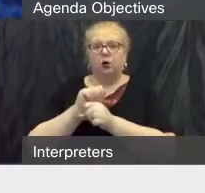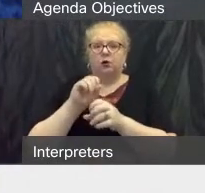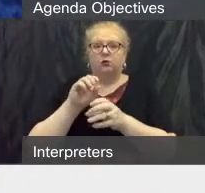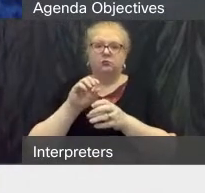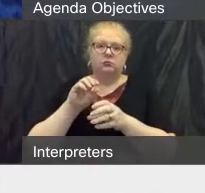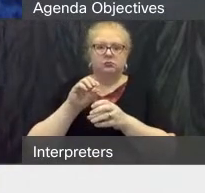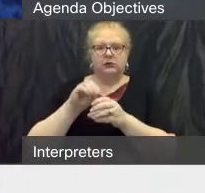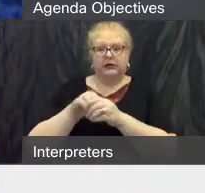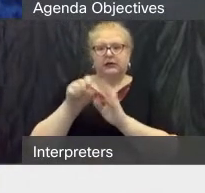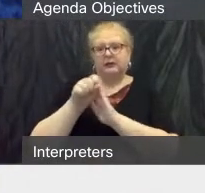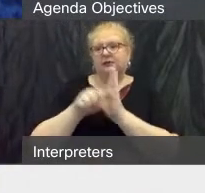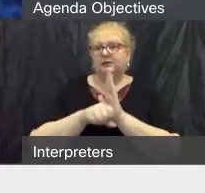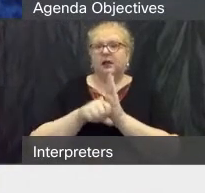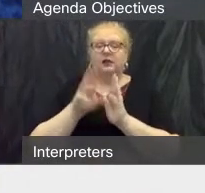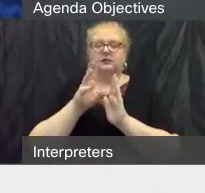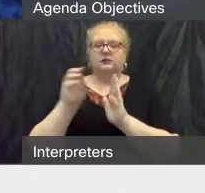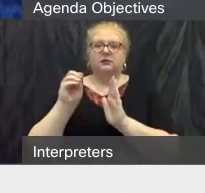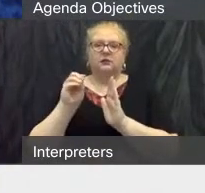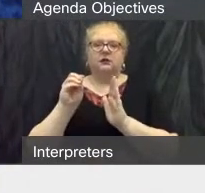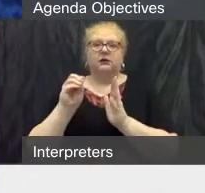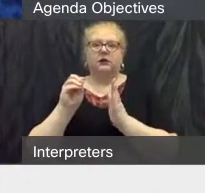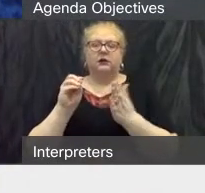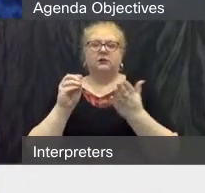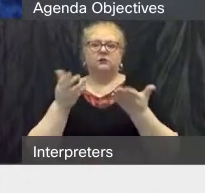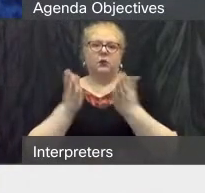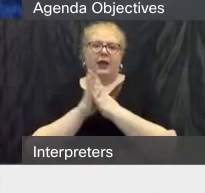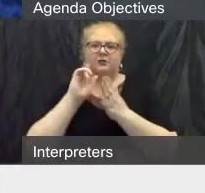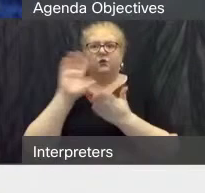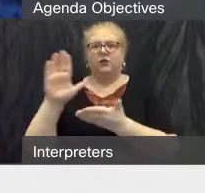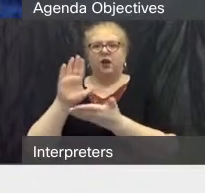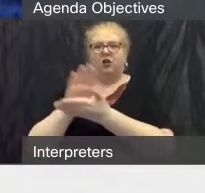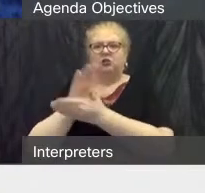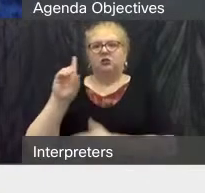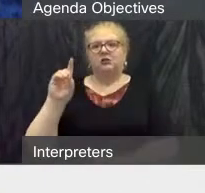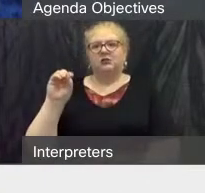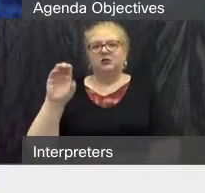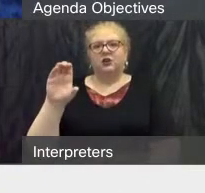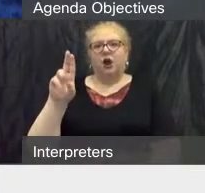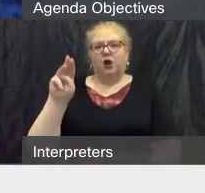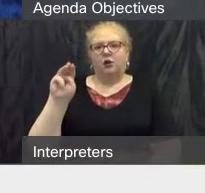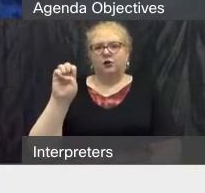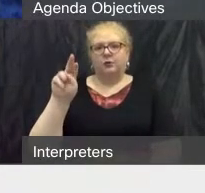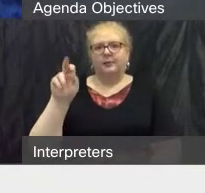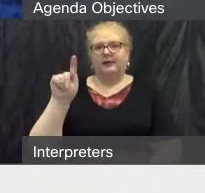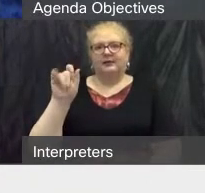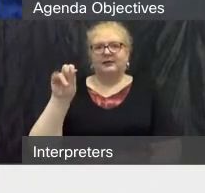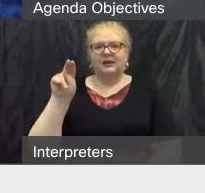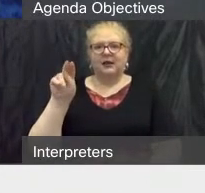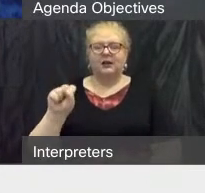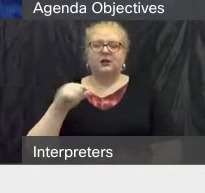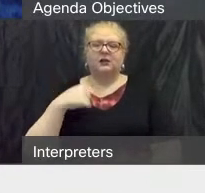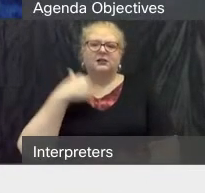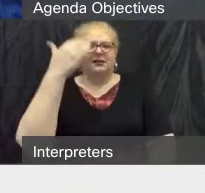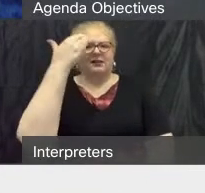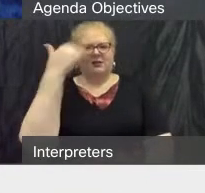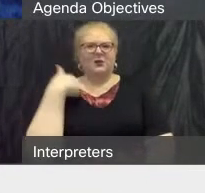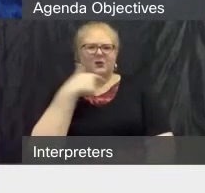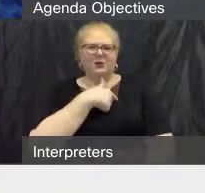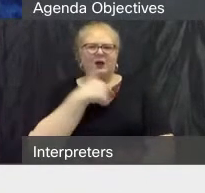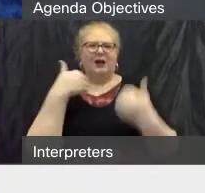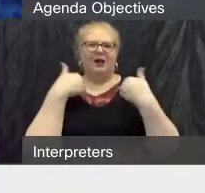or documentation, but I'll ask. I know that right now we're having such a hard time finding people to clean out